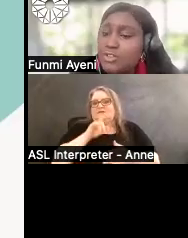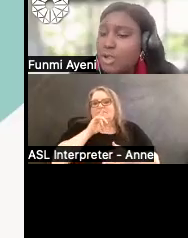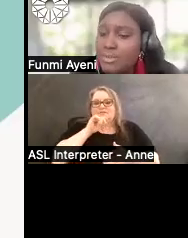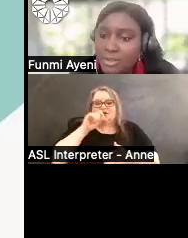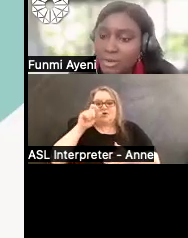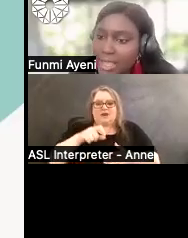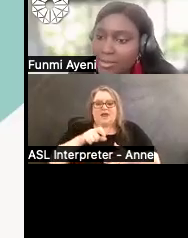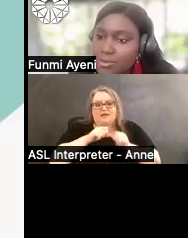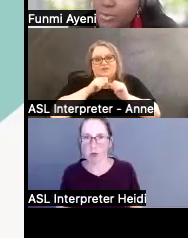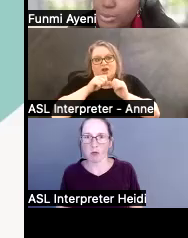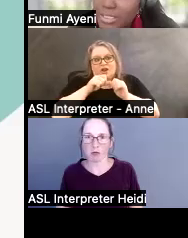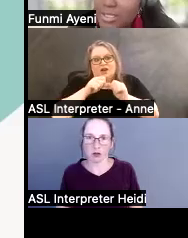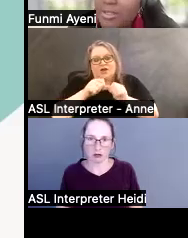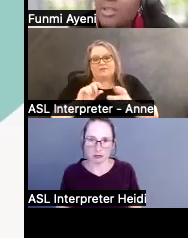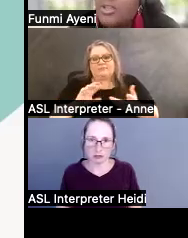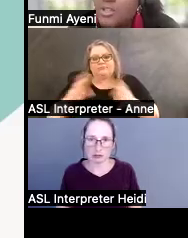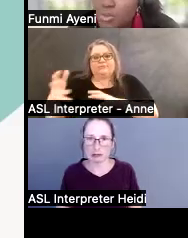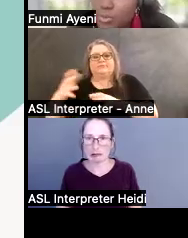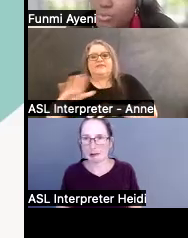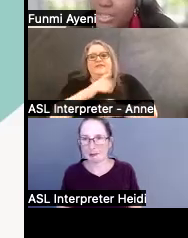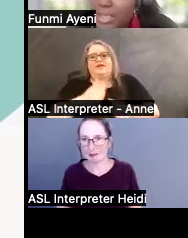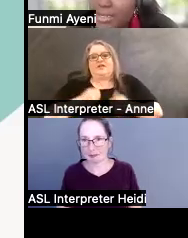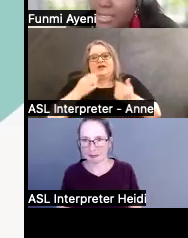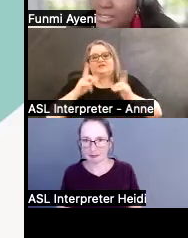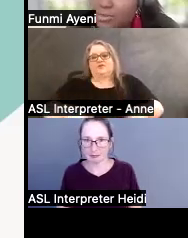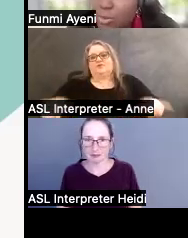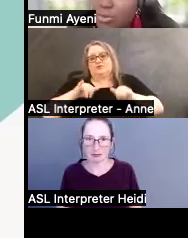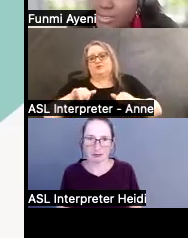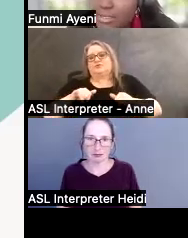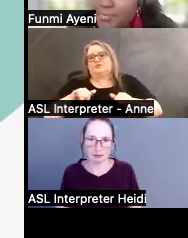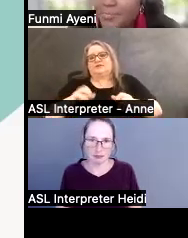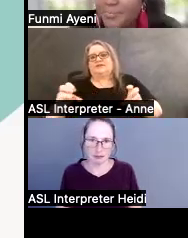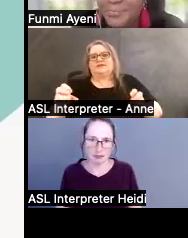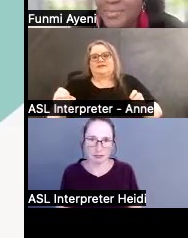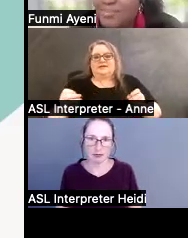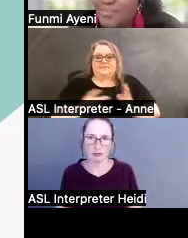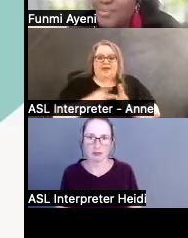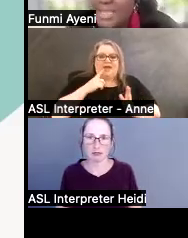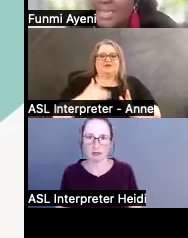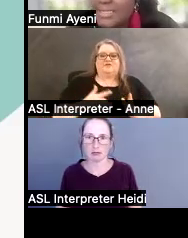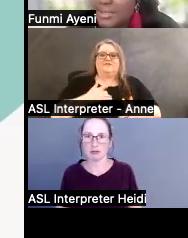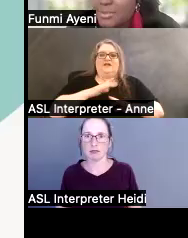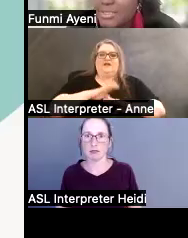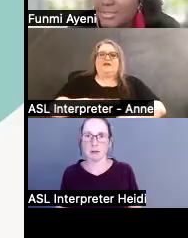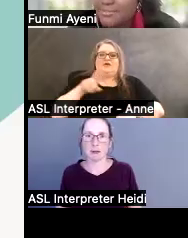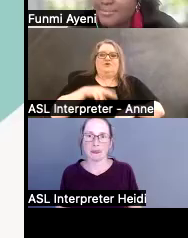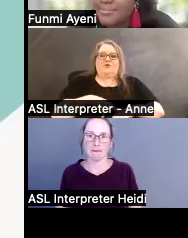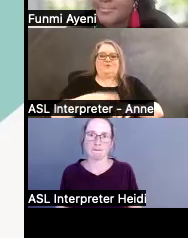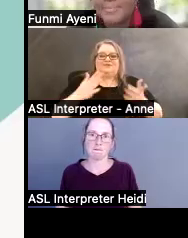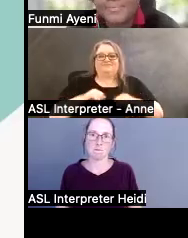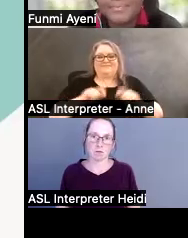further disrupt their lives or routine to regain a sense of normalcy. Next slide,